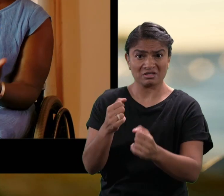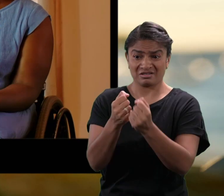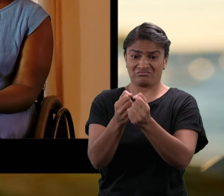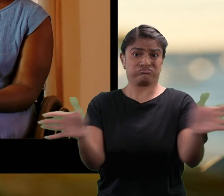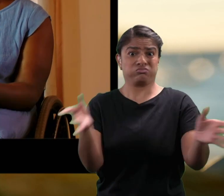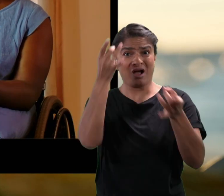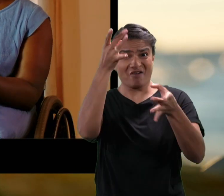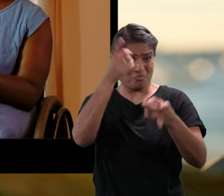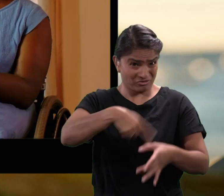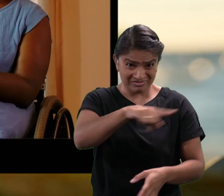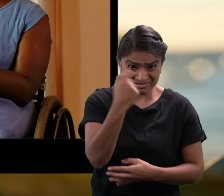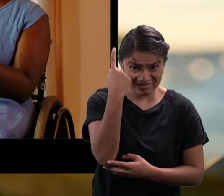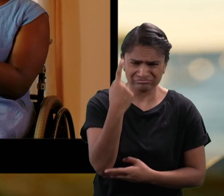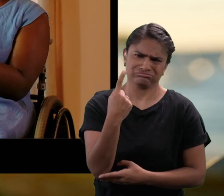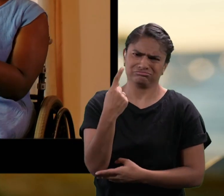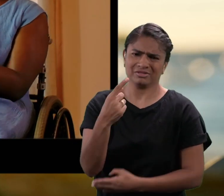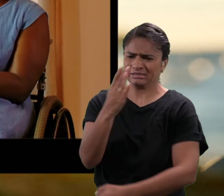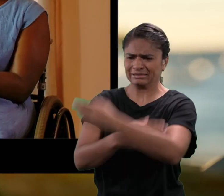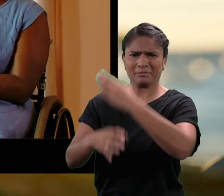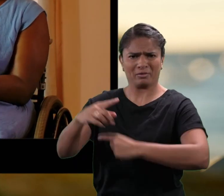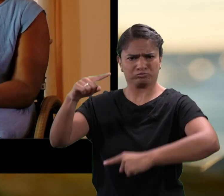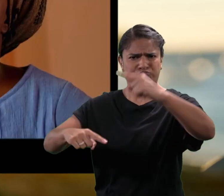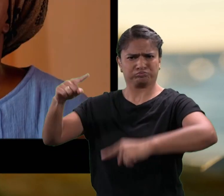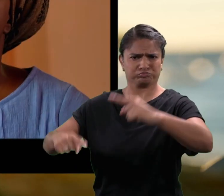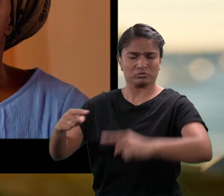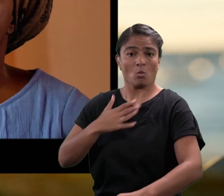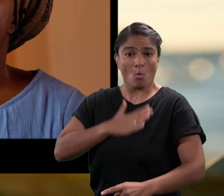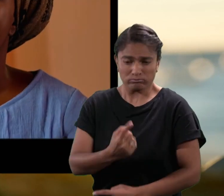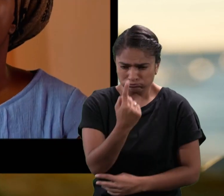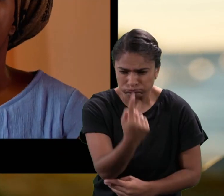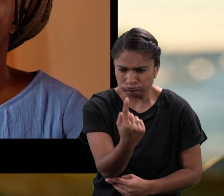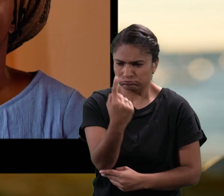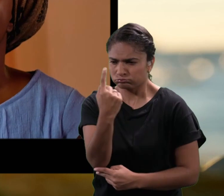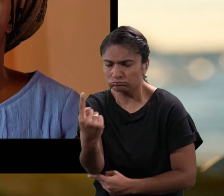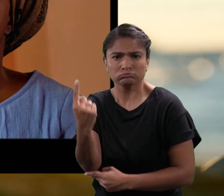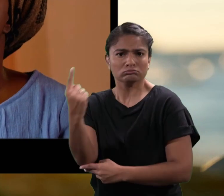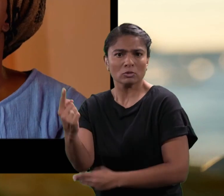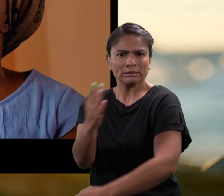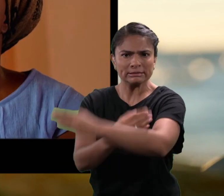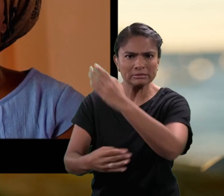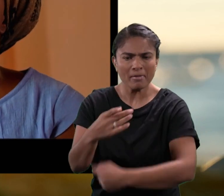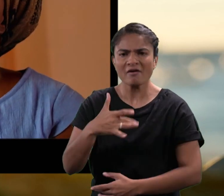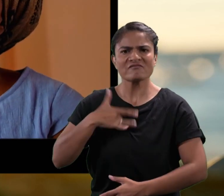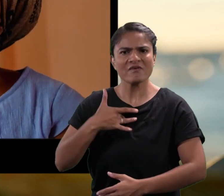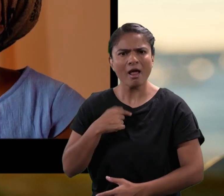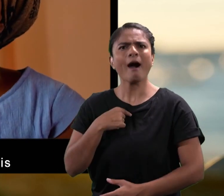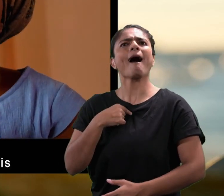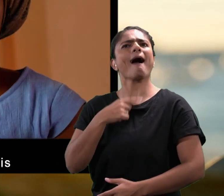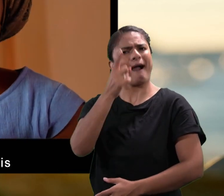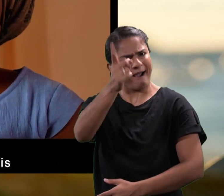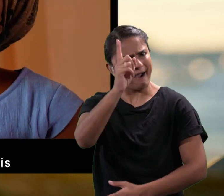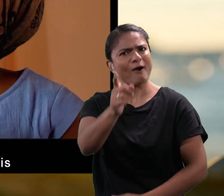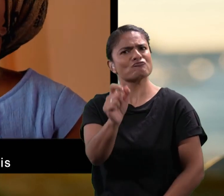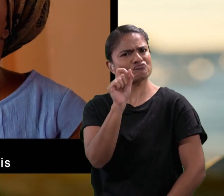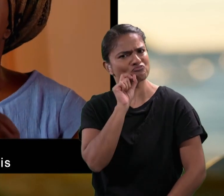general information does not apply to different disabilities. And I want every single person with a disability to be able to relate and be like,